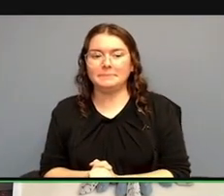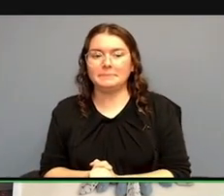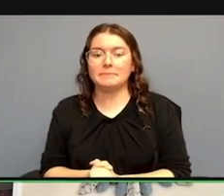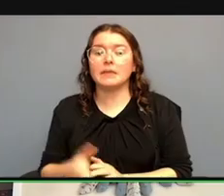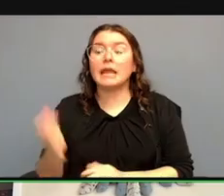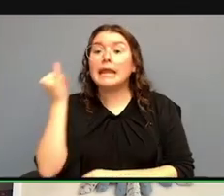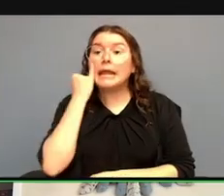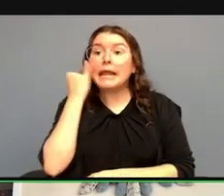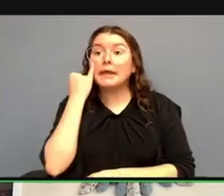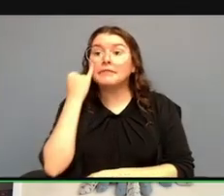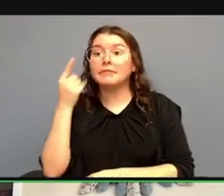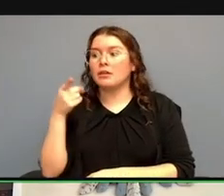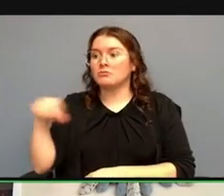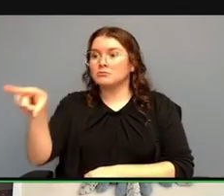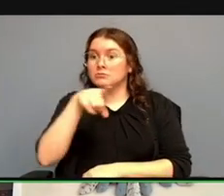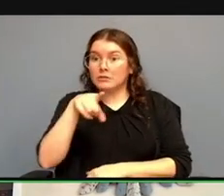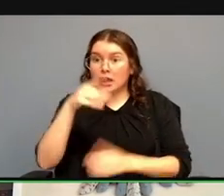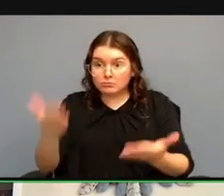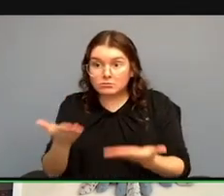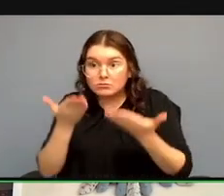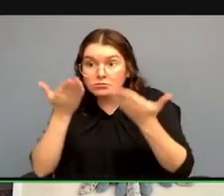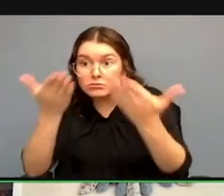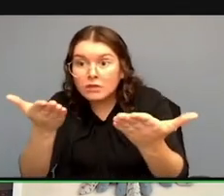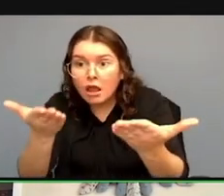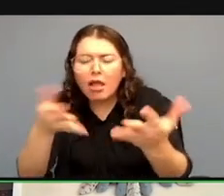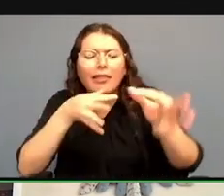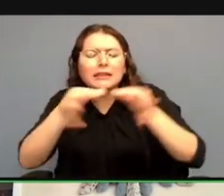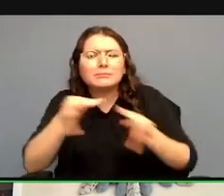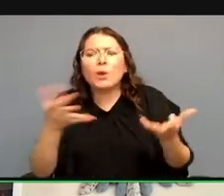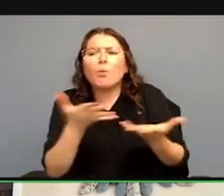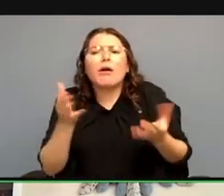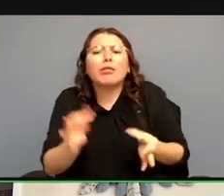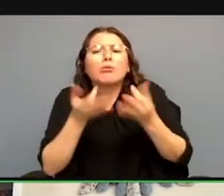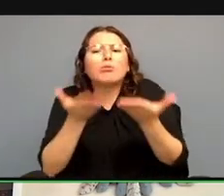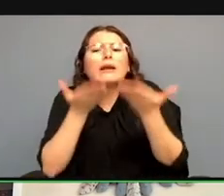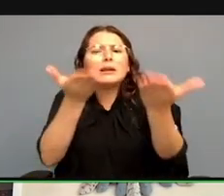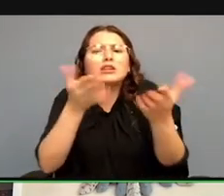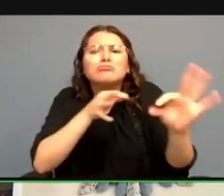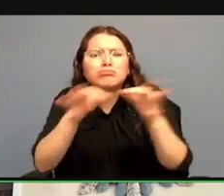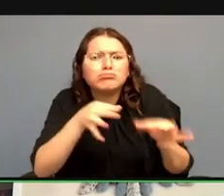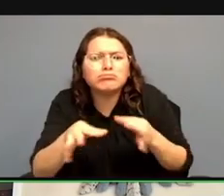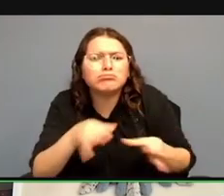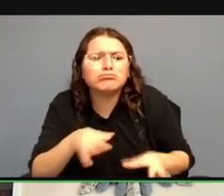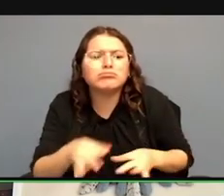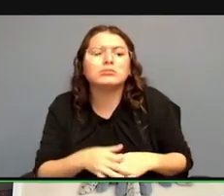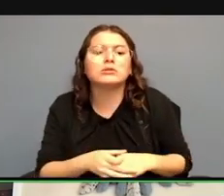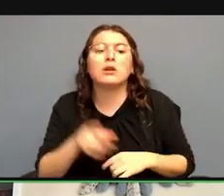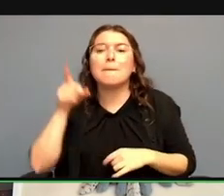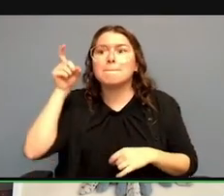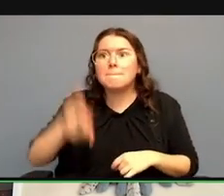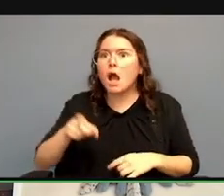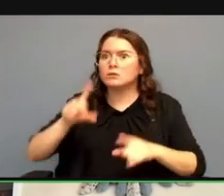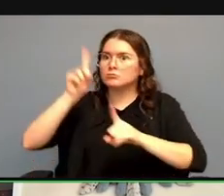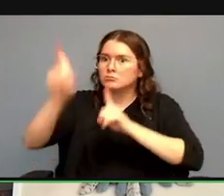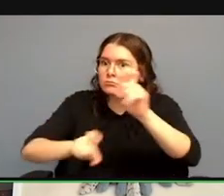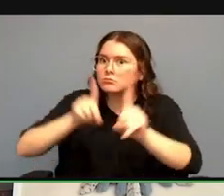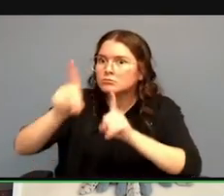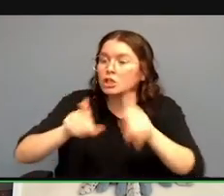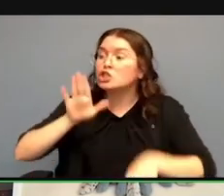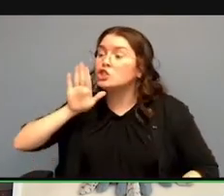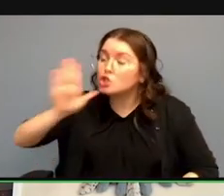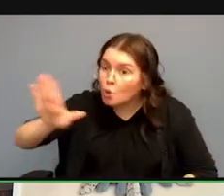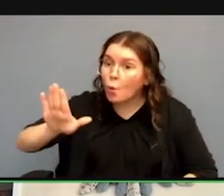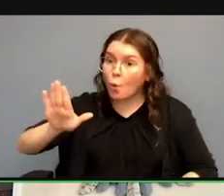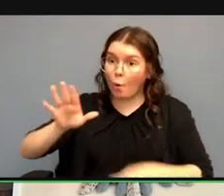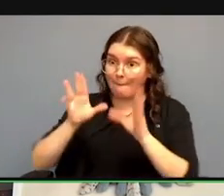are making recommendations, they're going to explain what those are. Ask questions. This is your meeting. This